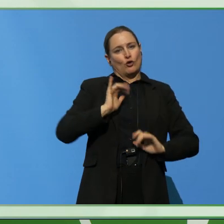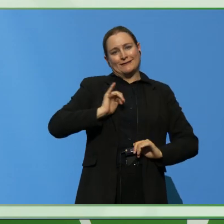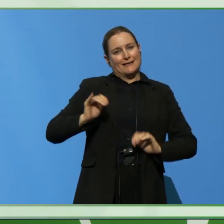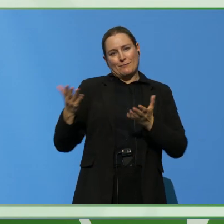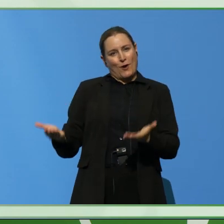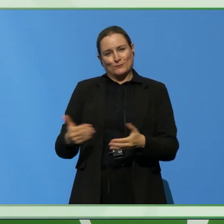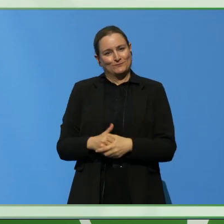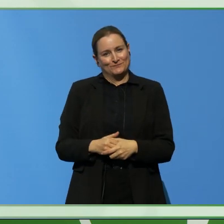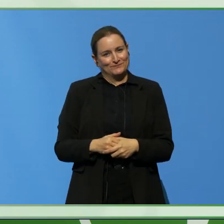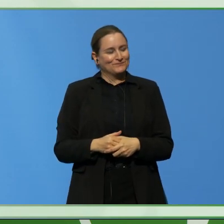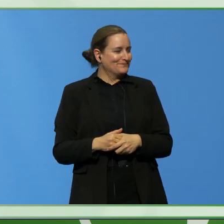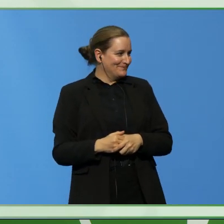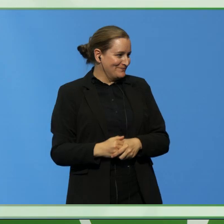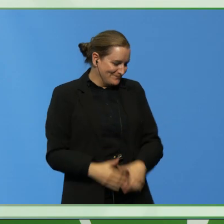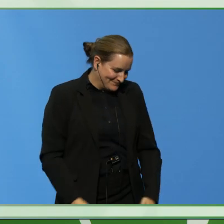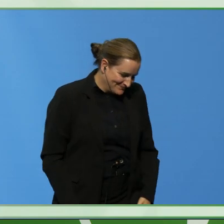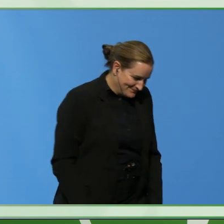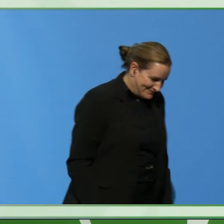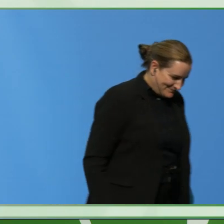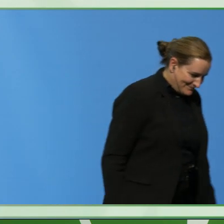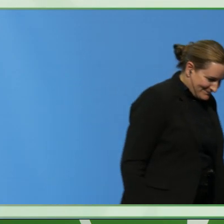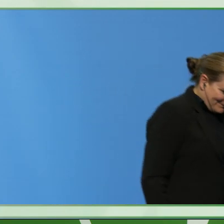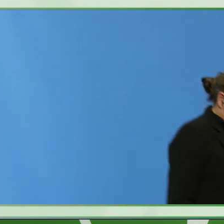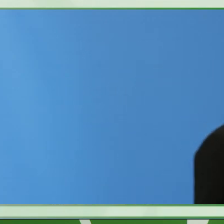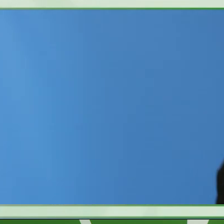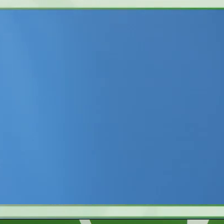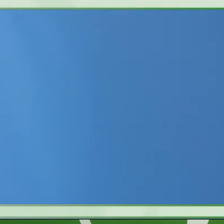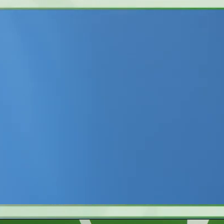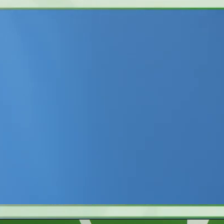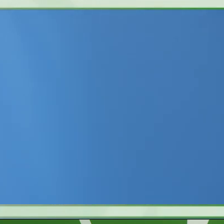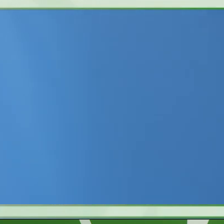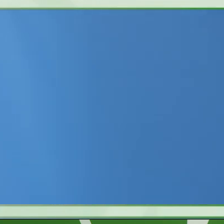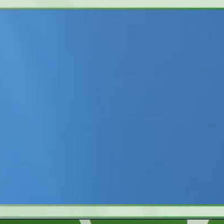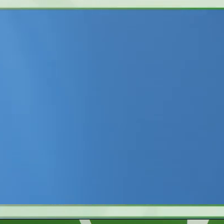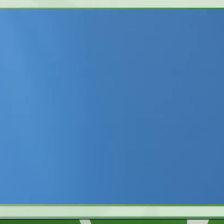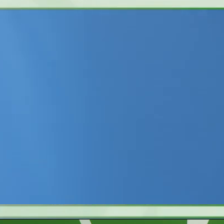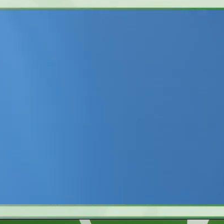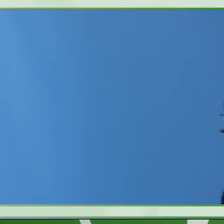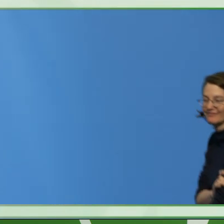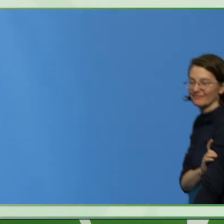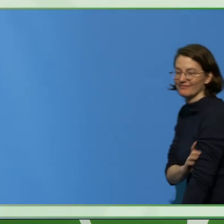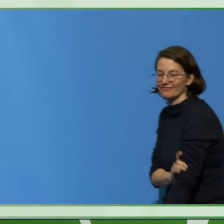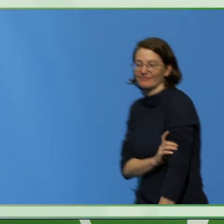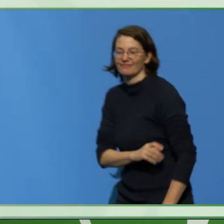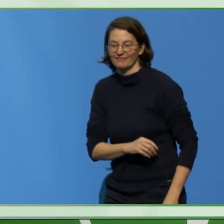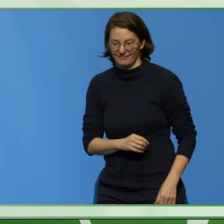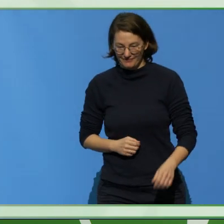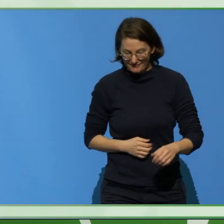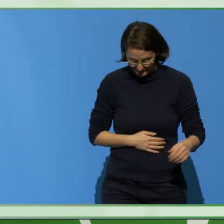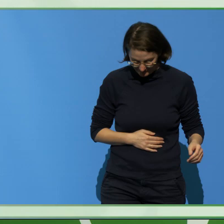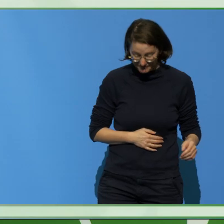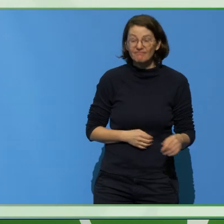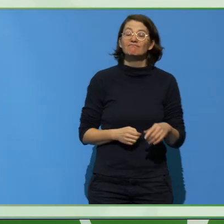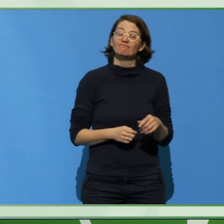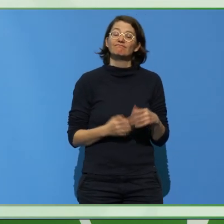I'm gonna move on. So who do we support? We support assistive technology startups right from the very early